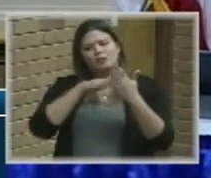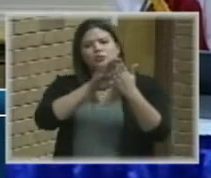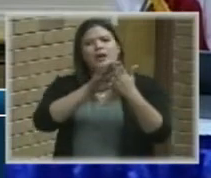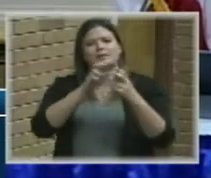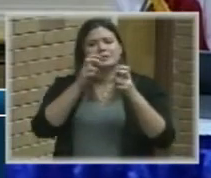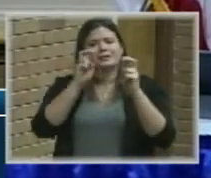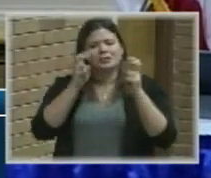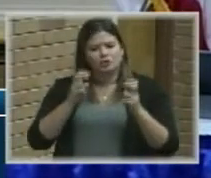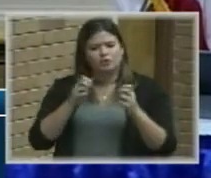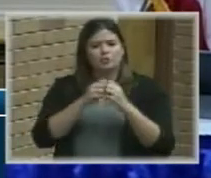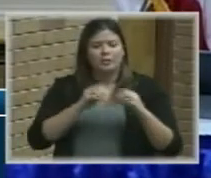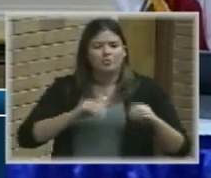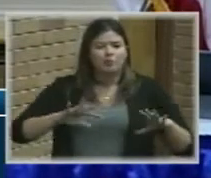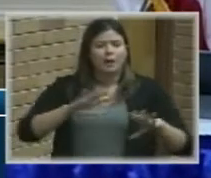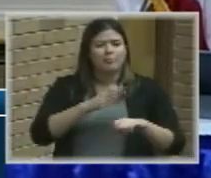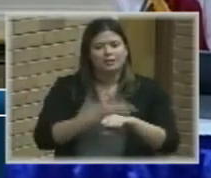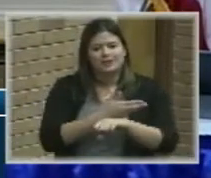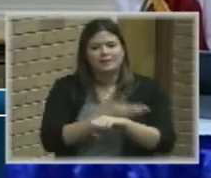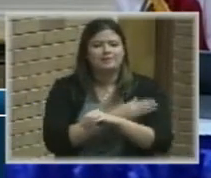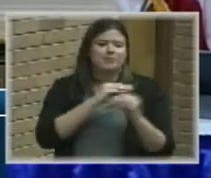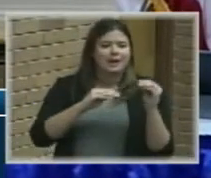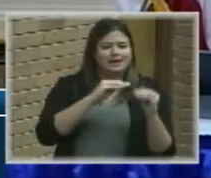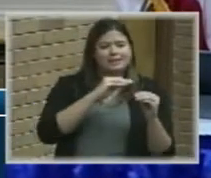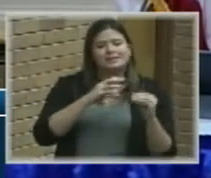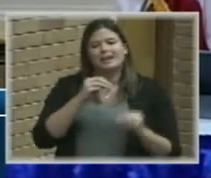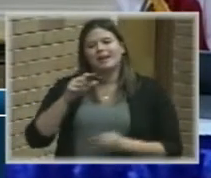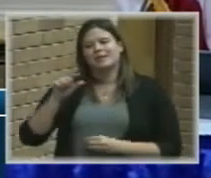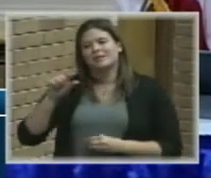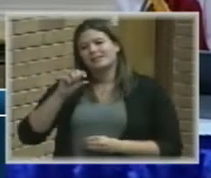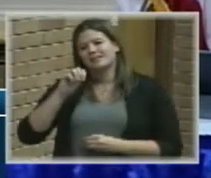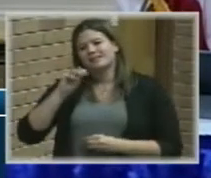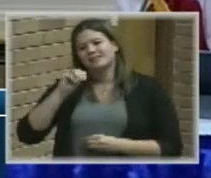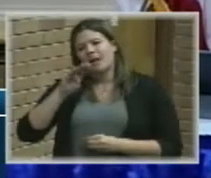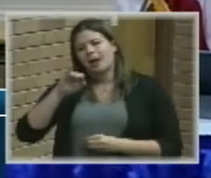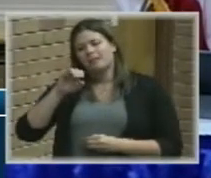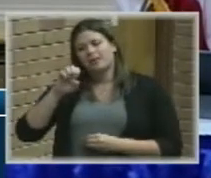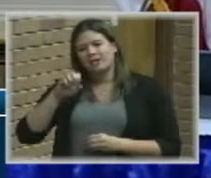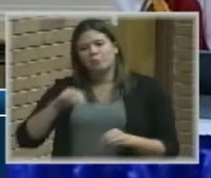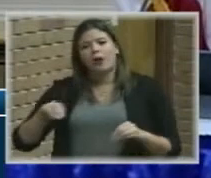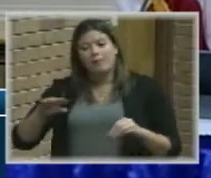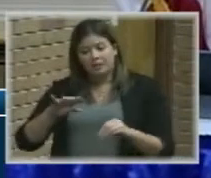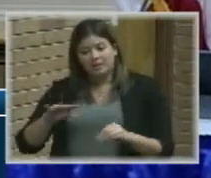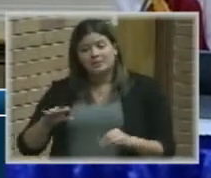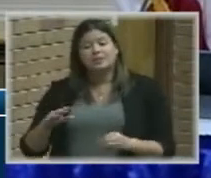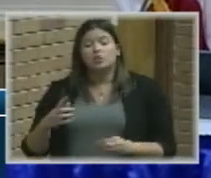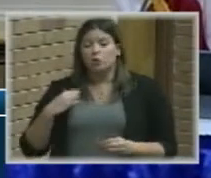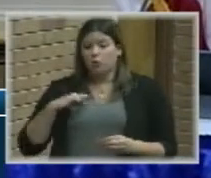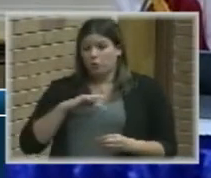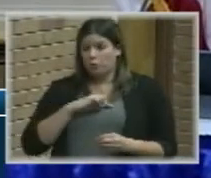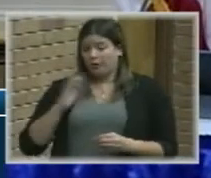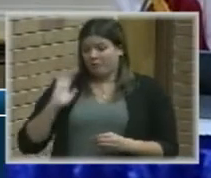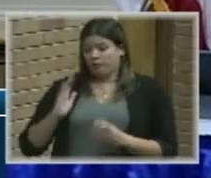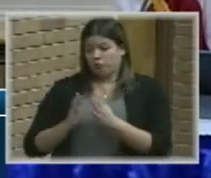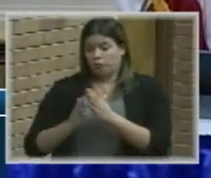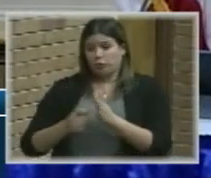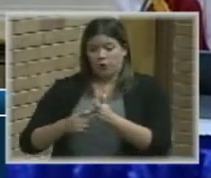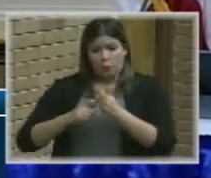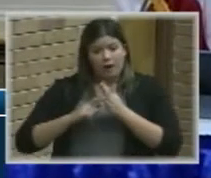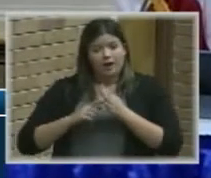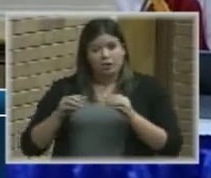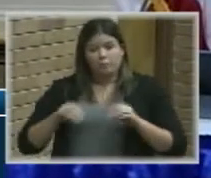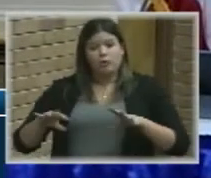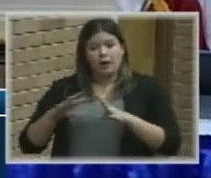and zombie properties. In extreme cases, we have required property owners to demolish